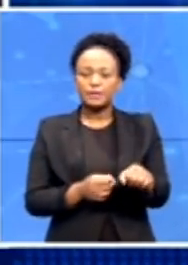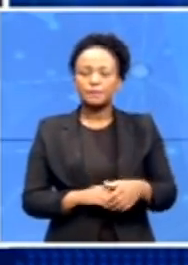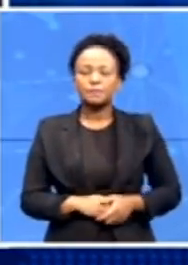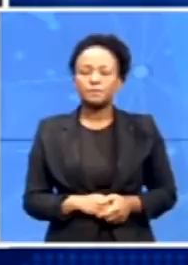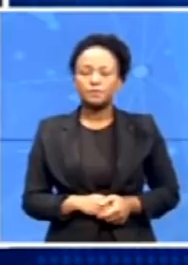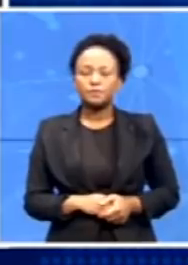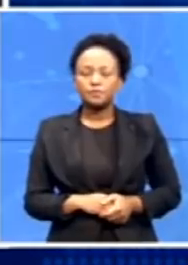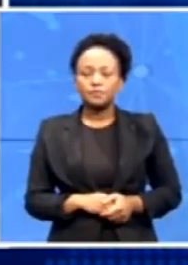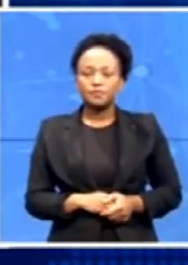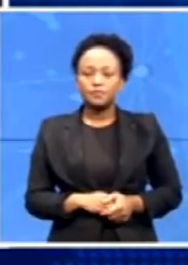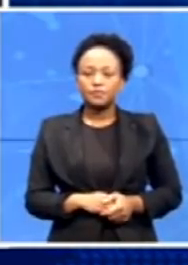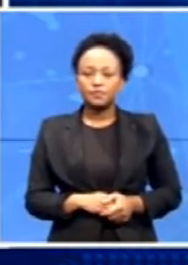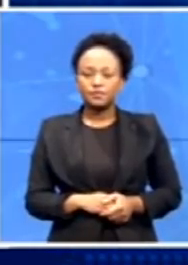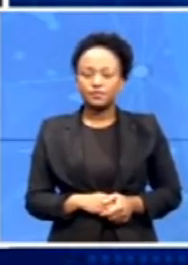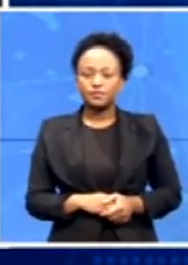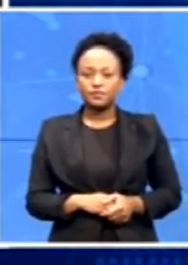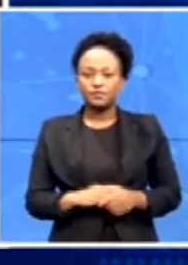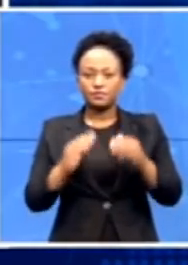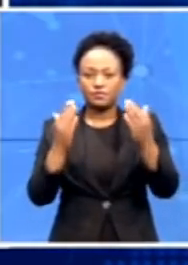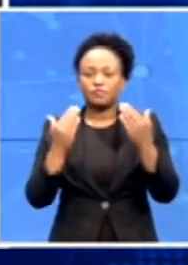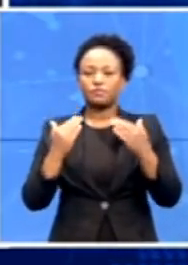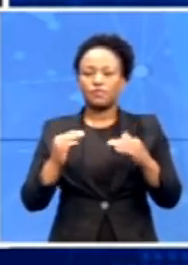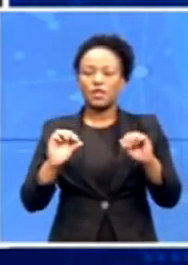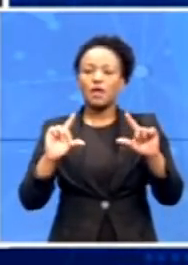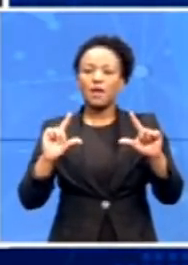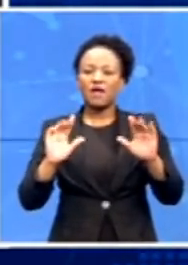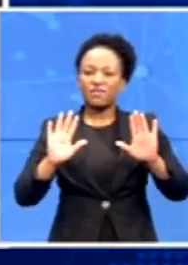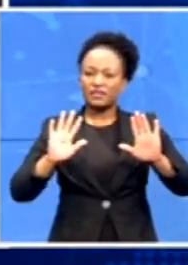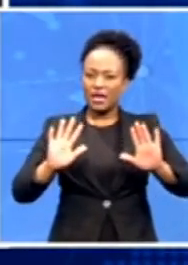Then paragraph 10, at paragraph 15 thereof.